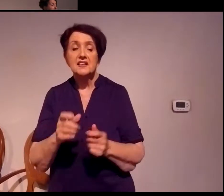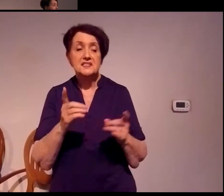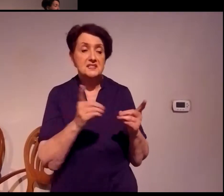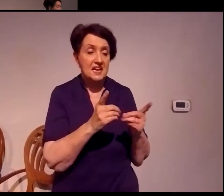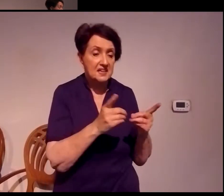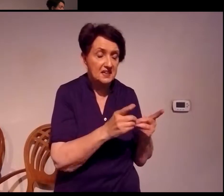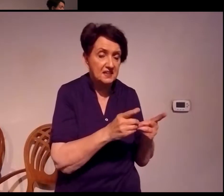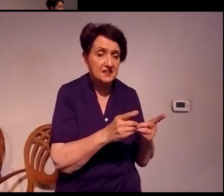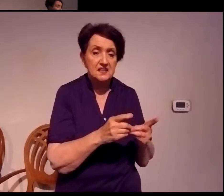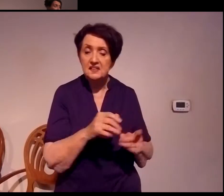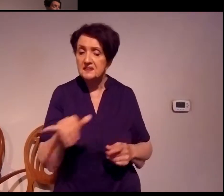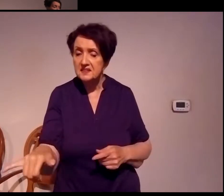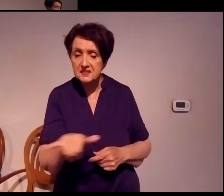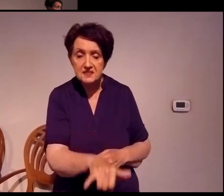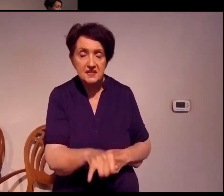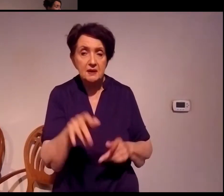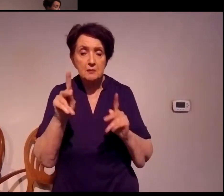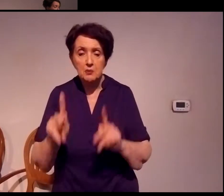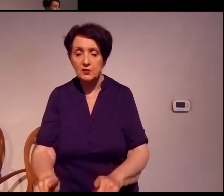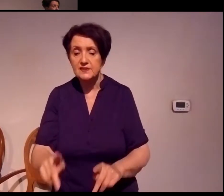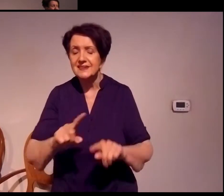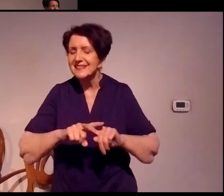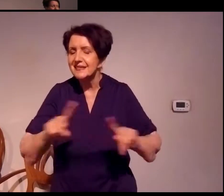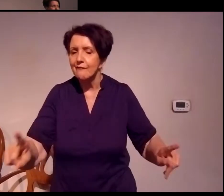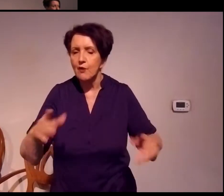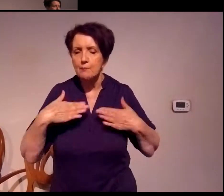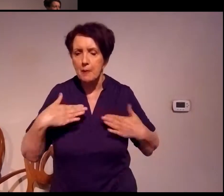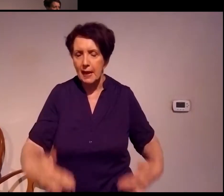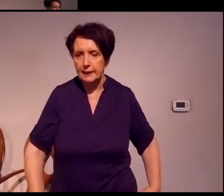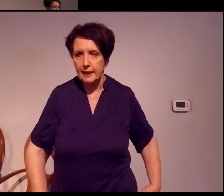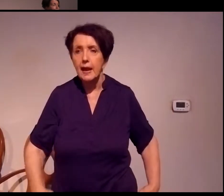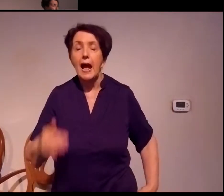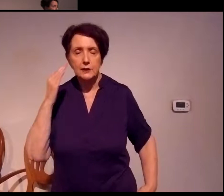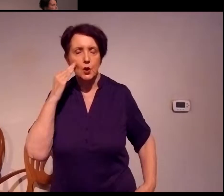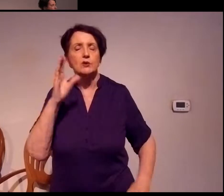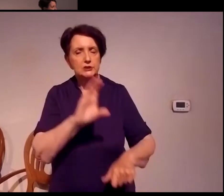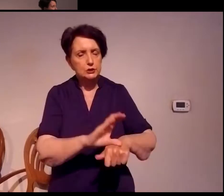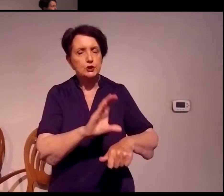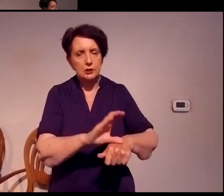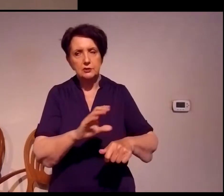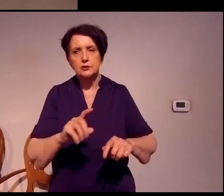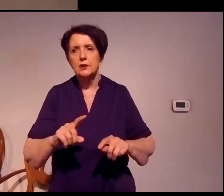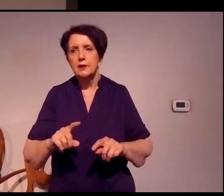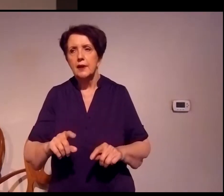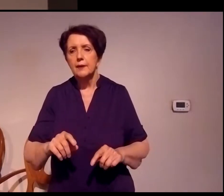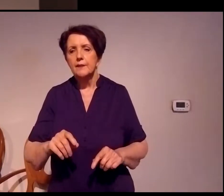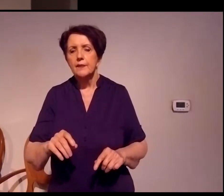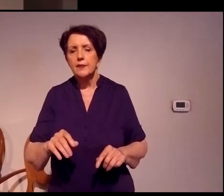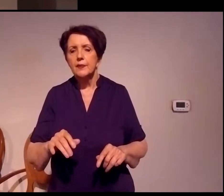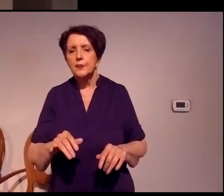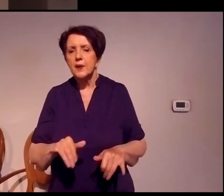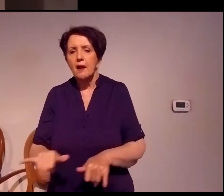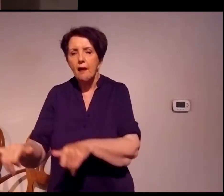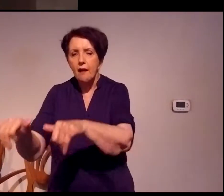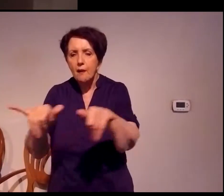Same person in a different body. Common denominator.